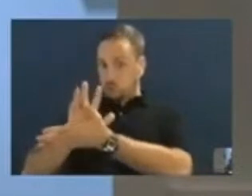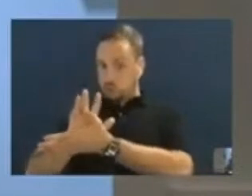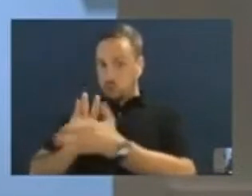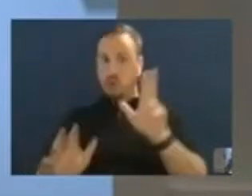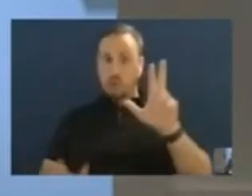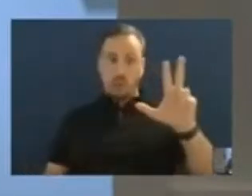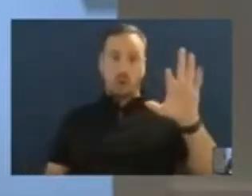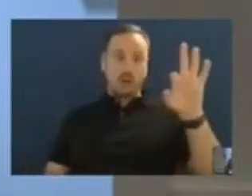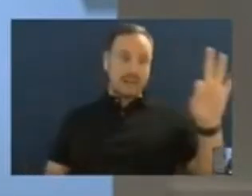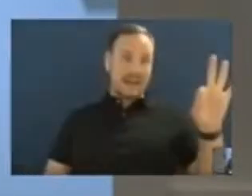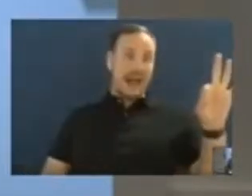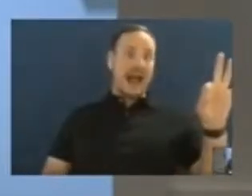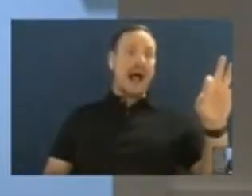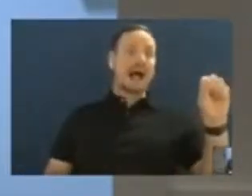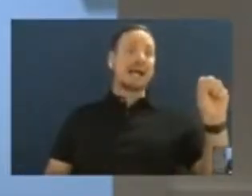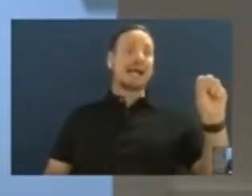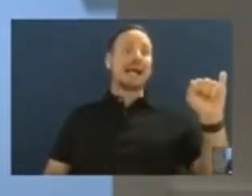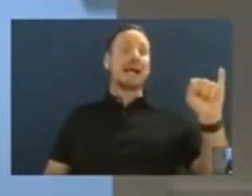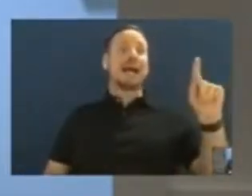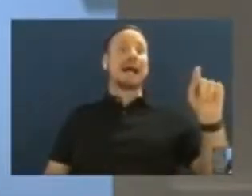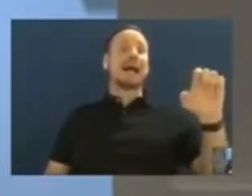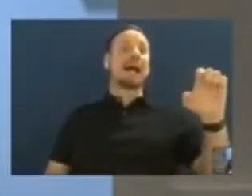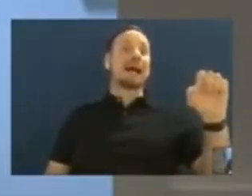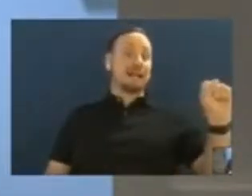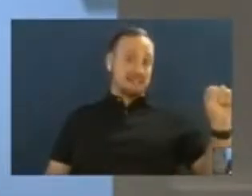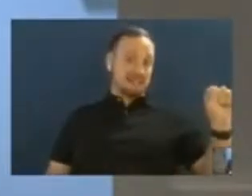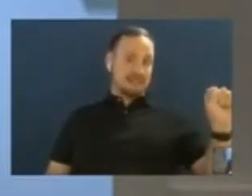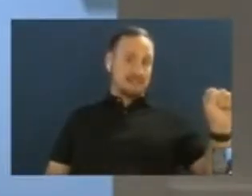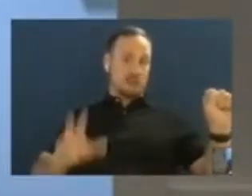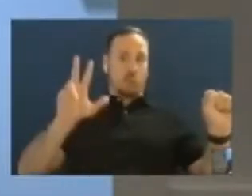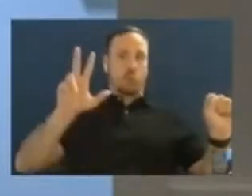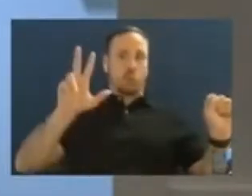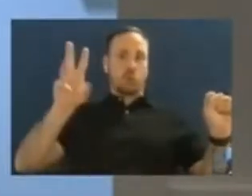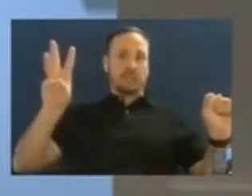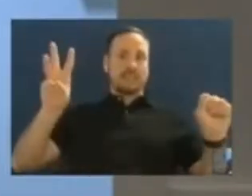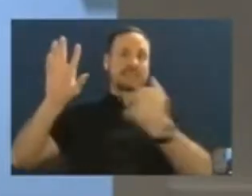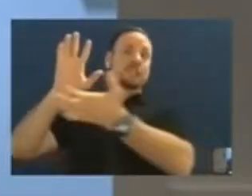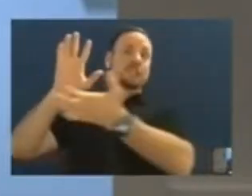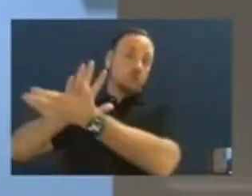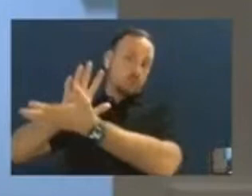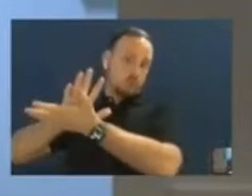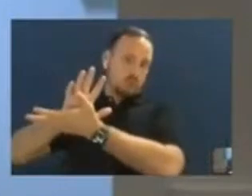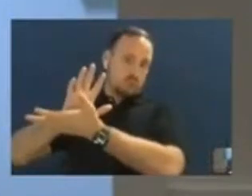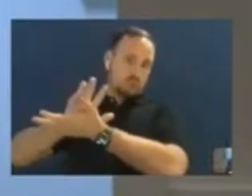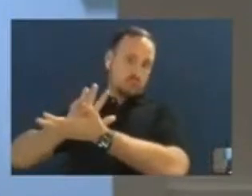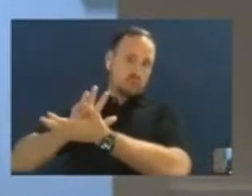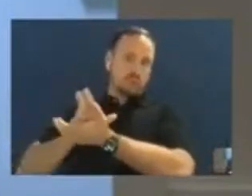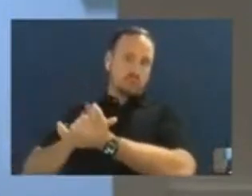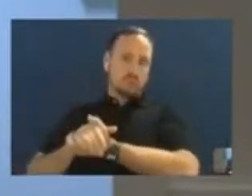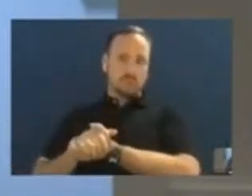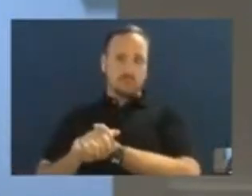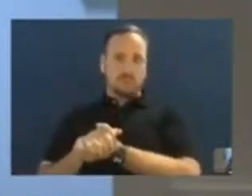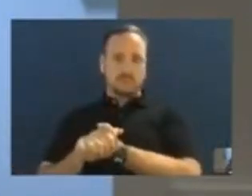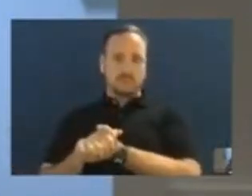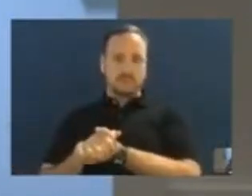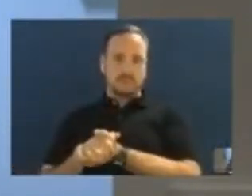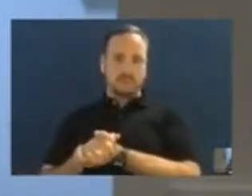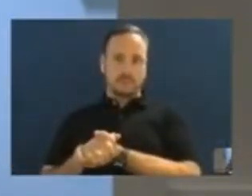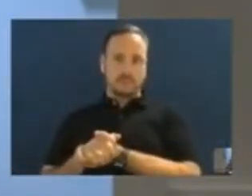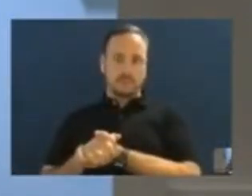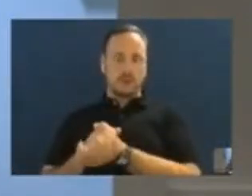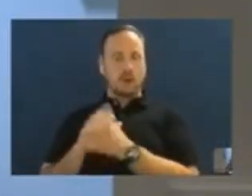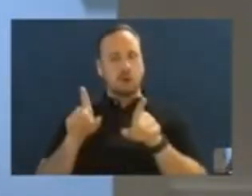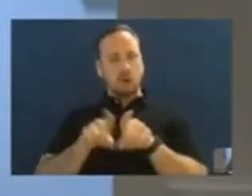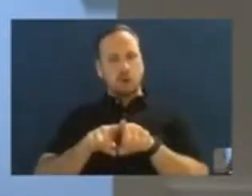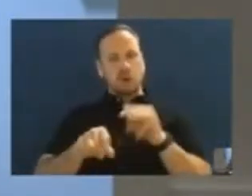Superintendent Winston. And 36 schools. Yes. So I just wanted Yes. to clarify that. And then also, I think Ms. Shipp asked a question around the number